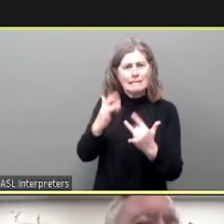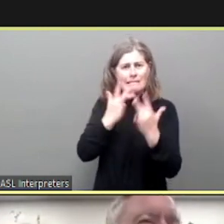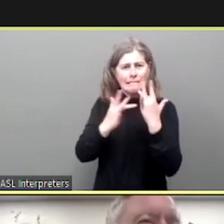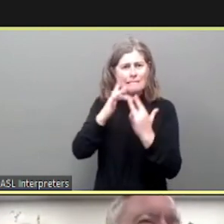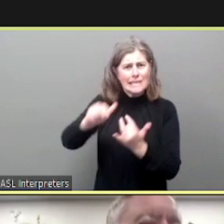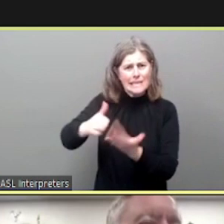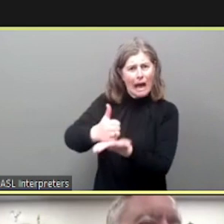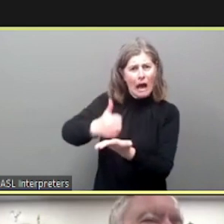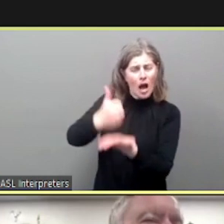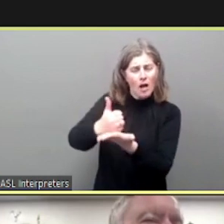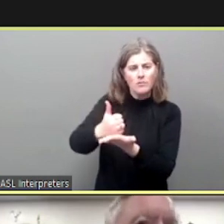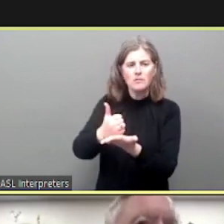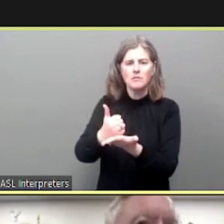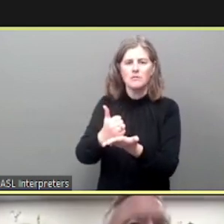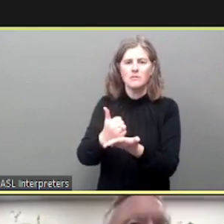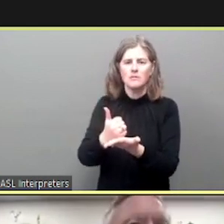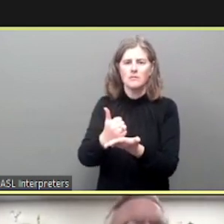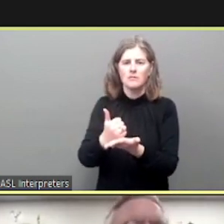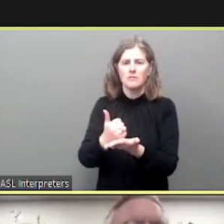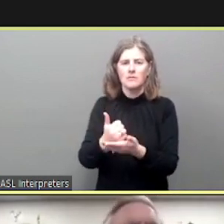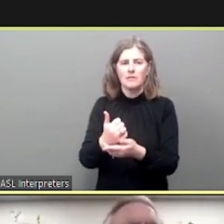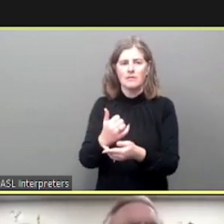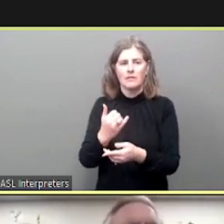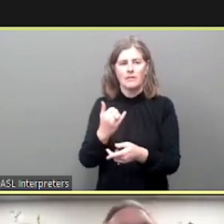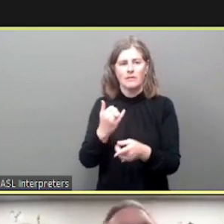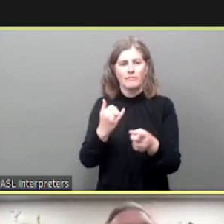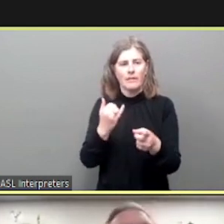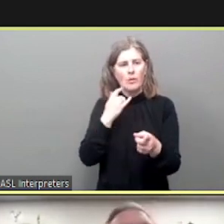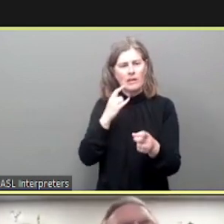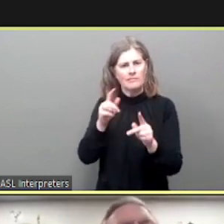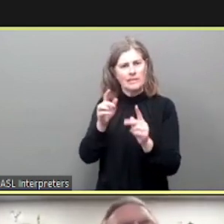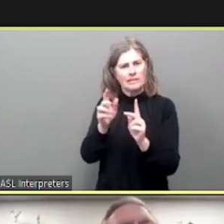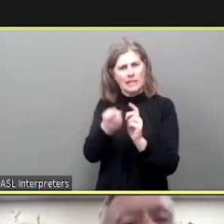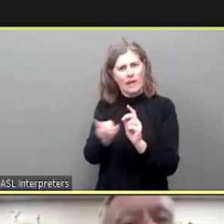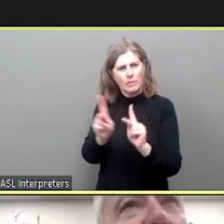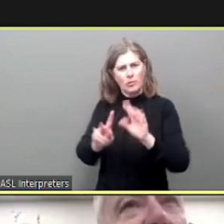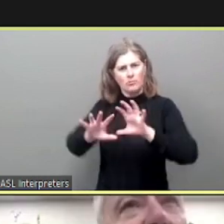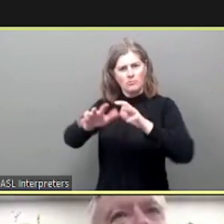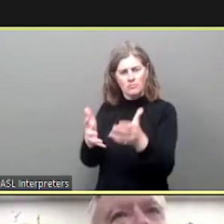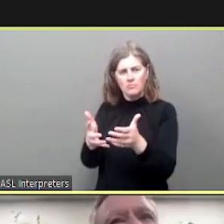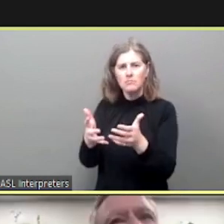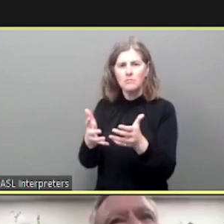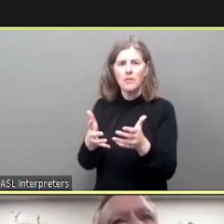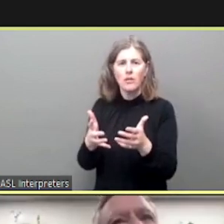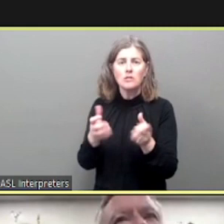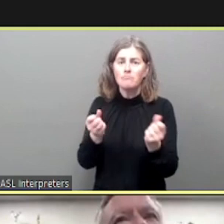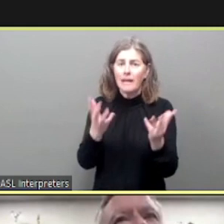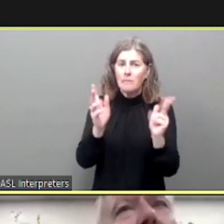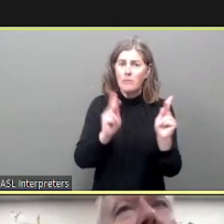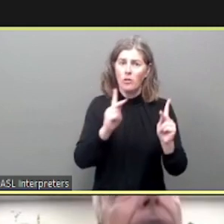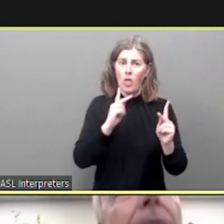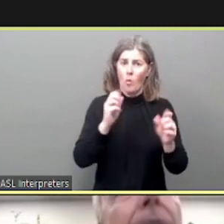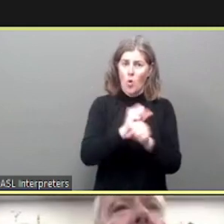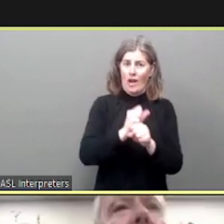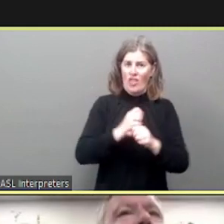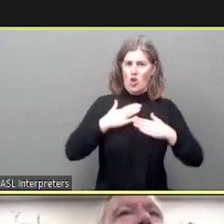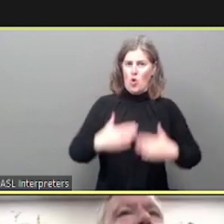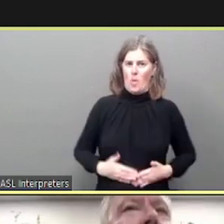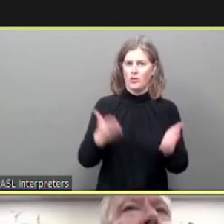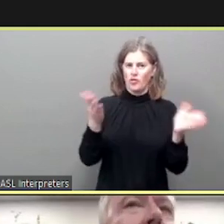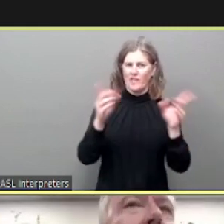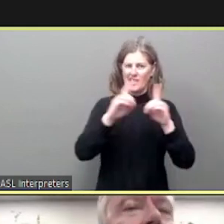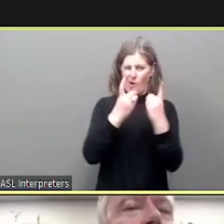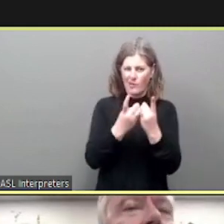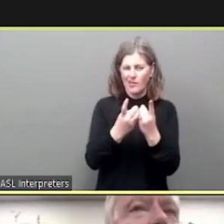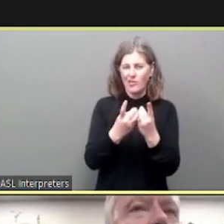the count of unique customers in the Human Services Department. You can see back at the